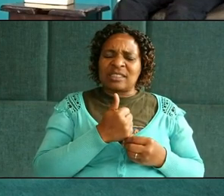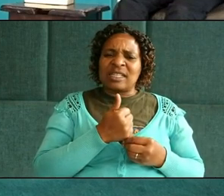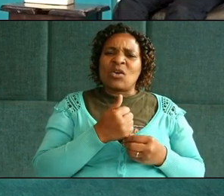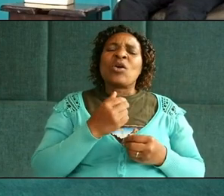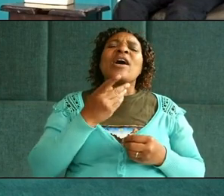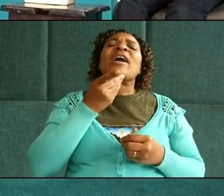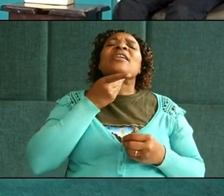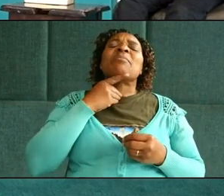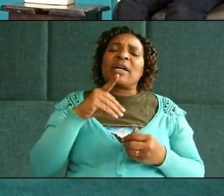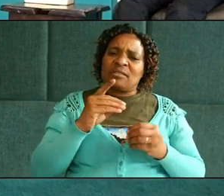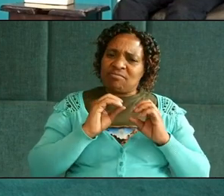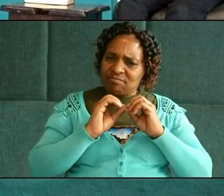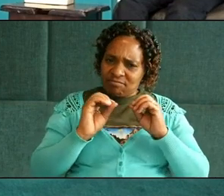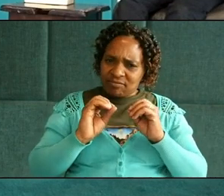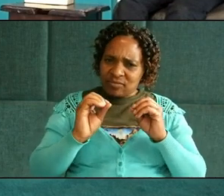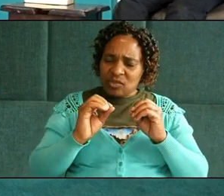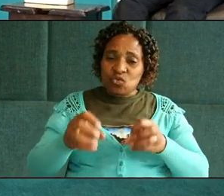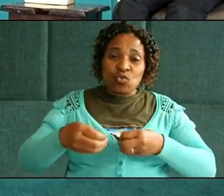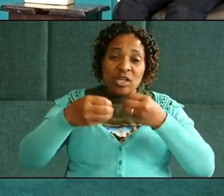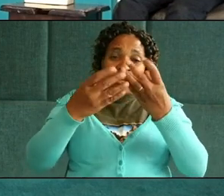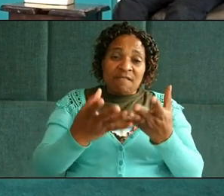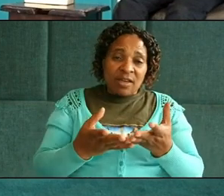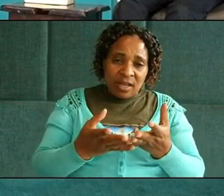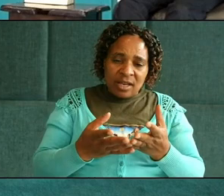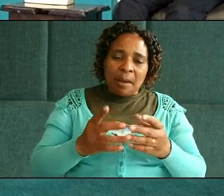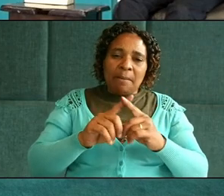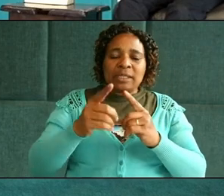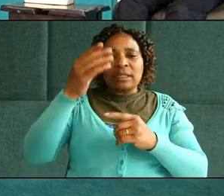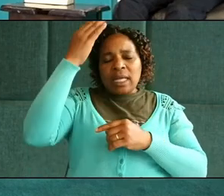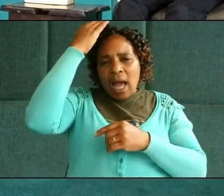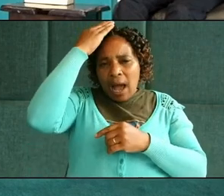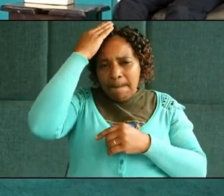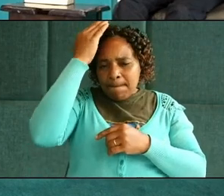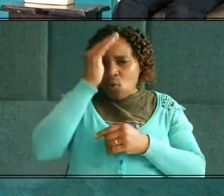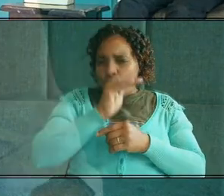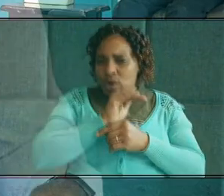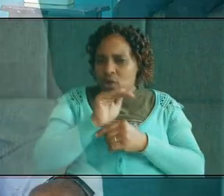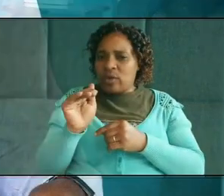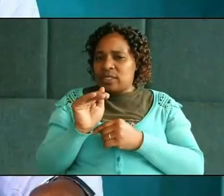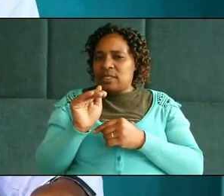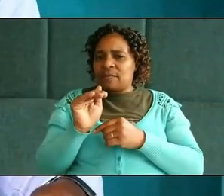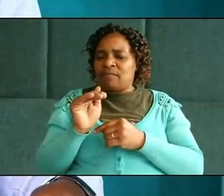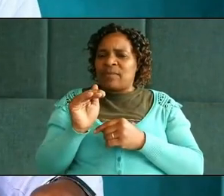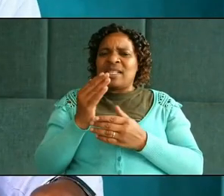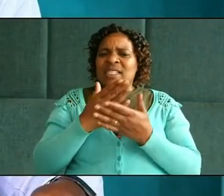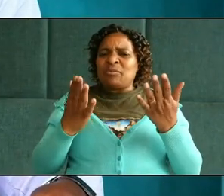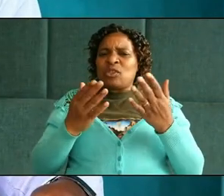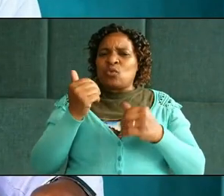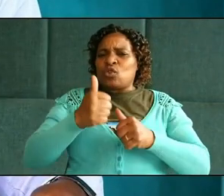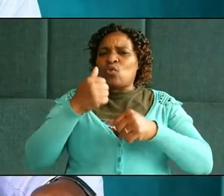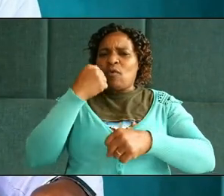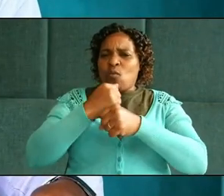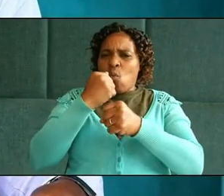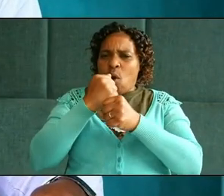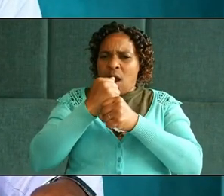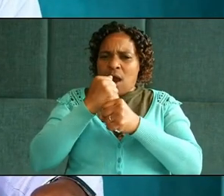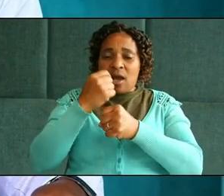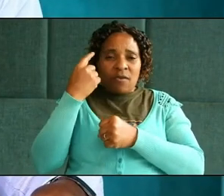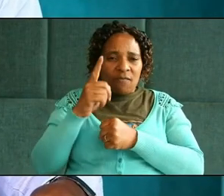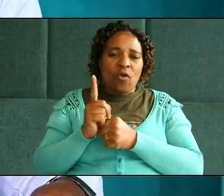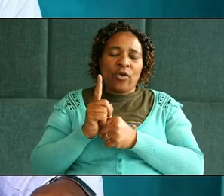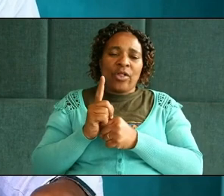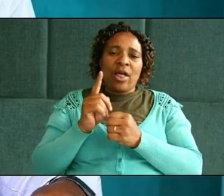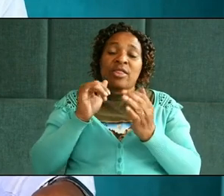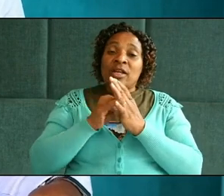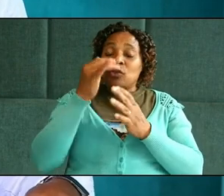demanding actually like for him to be given. It was like a humble request. It's like something you have worked for. Yeah, that's where he